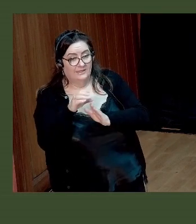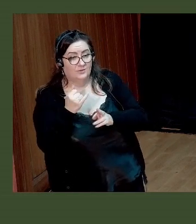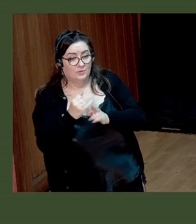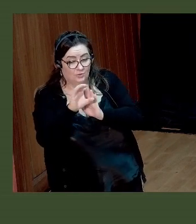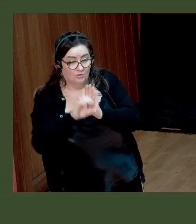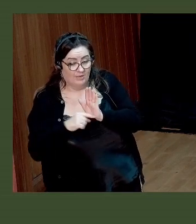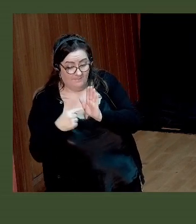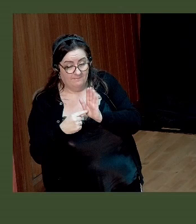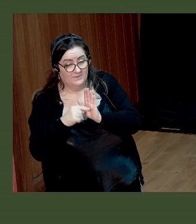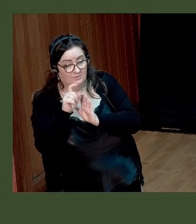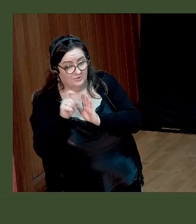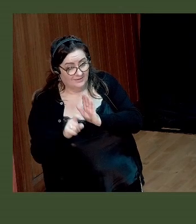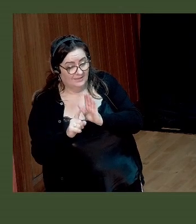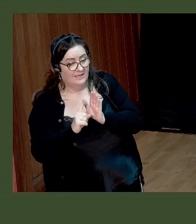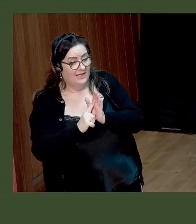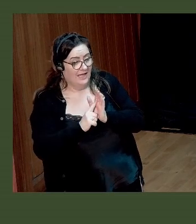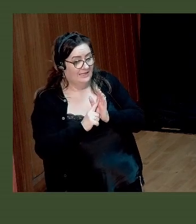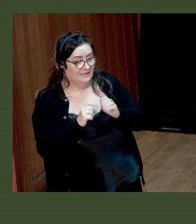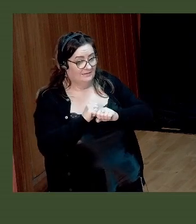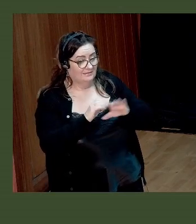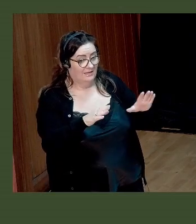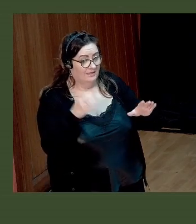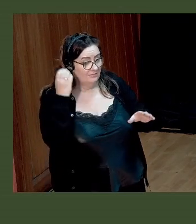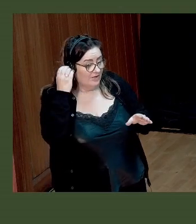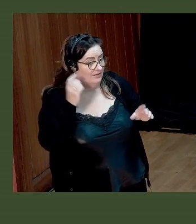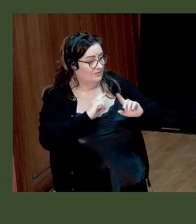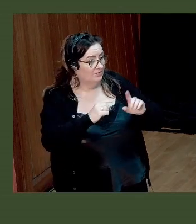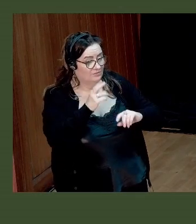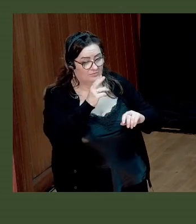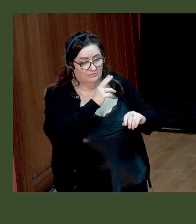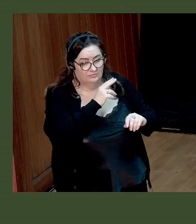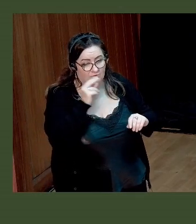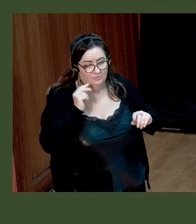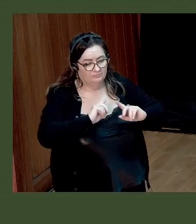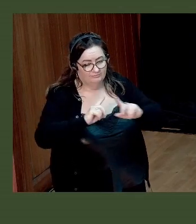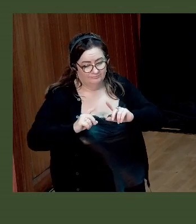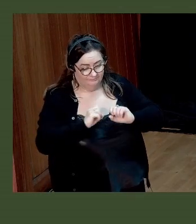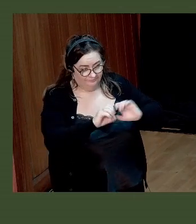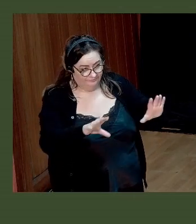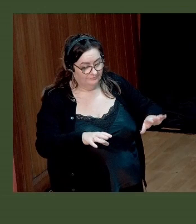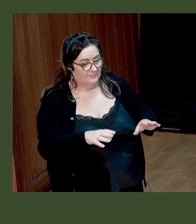subject, and as a printed and broadcast medium. In international comparative terms,